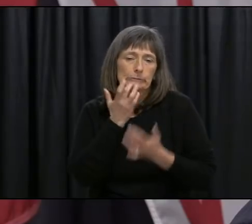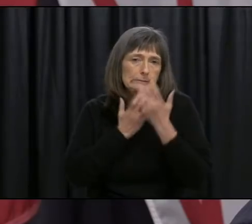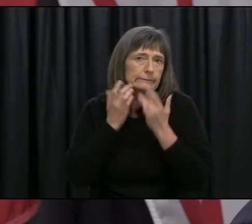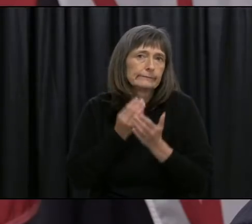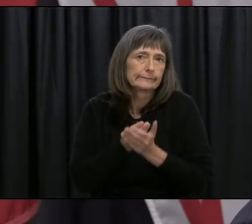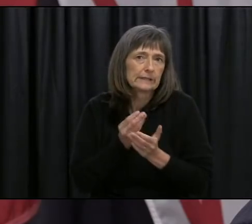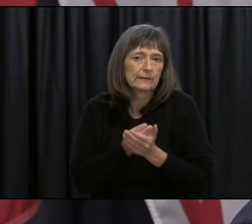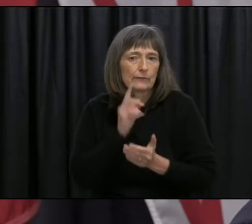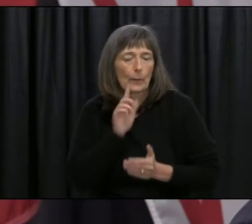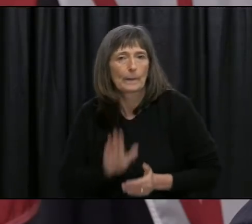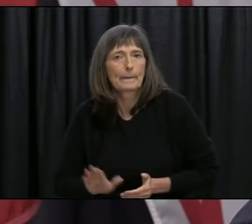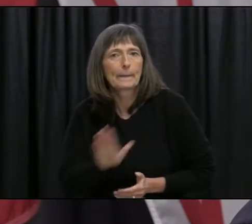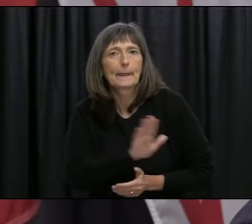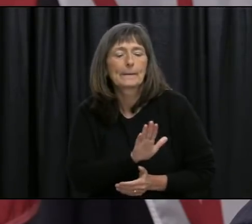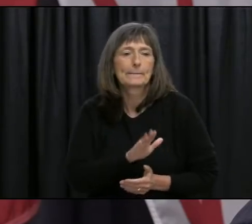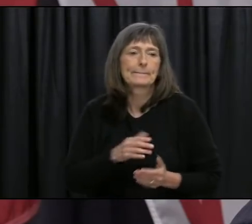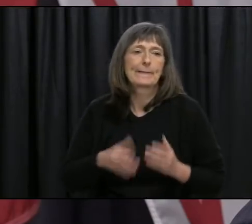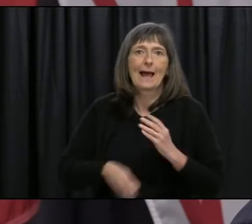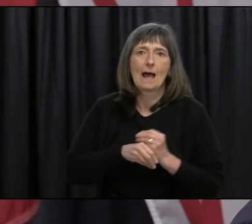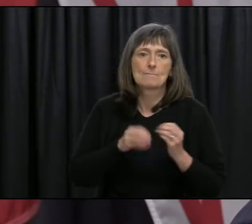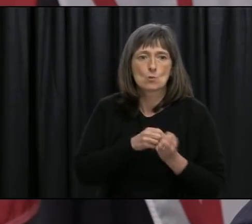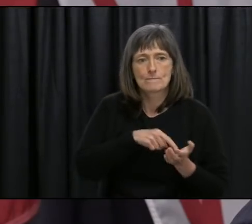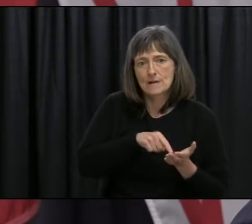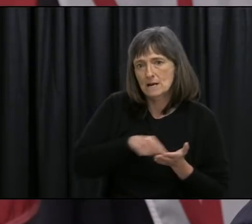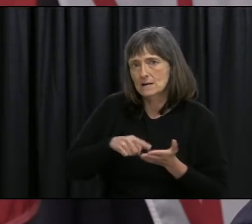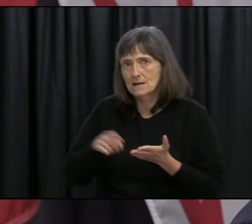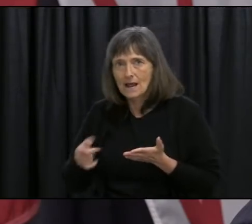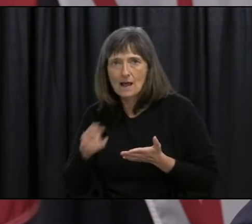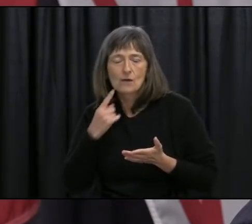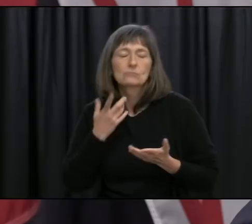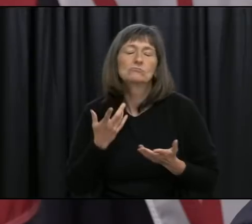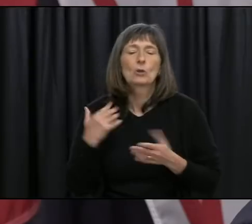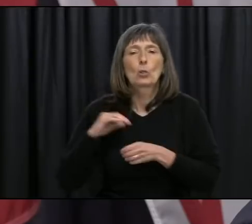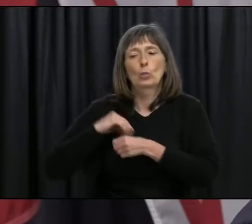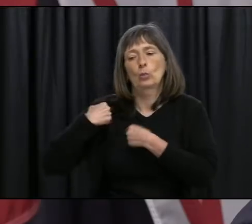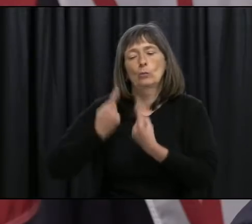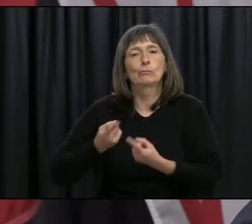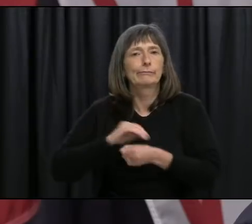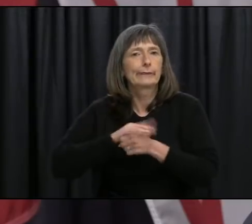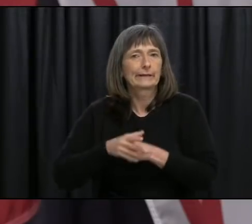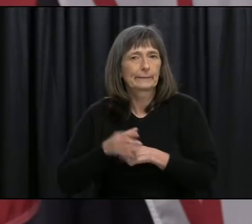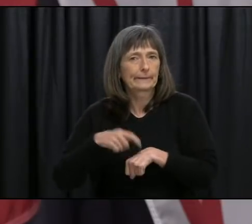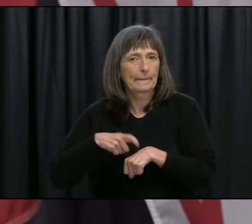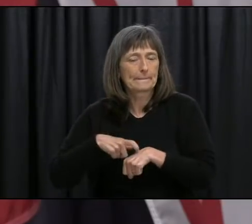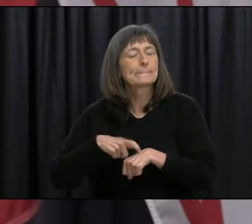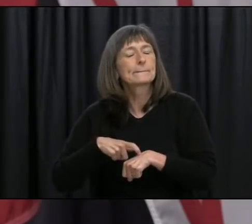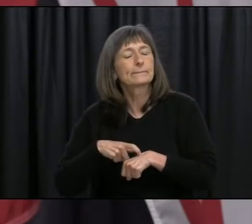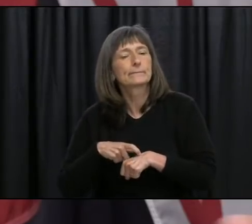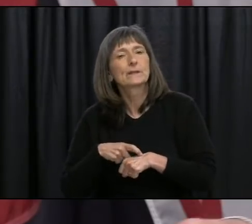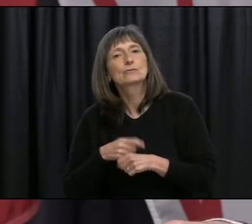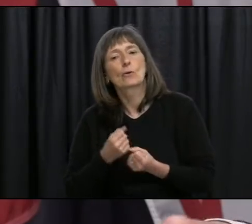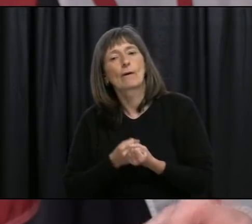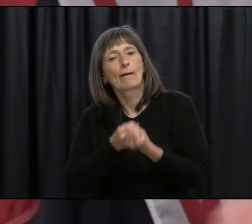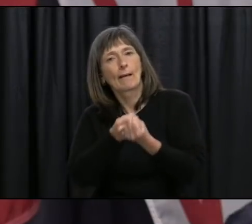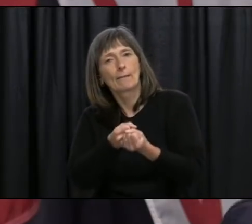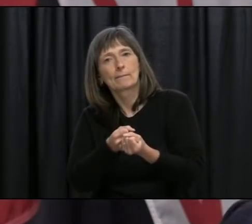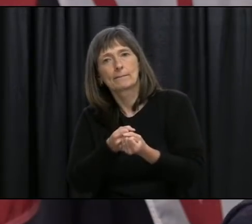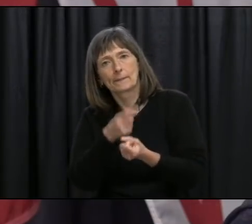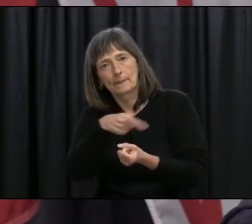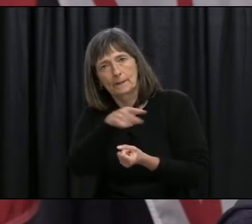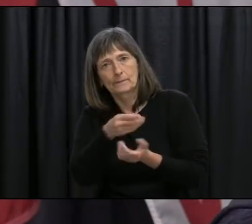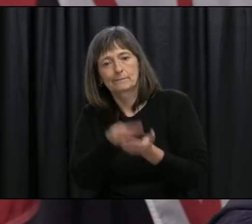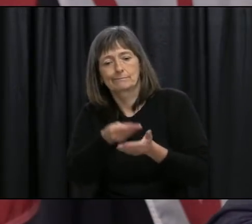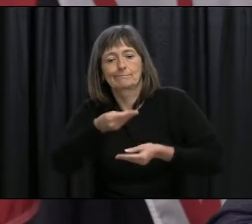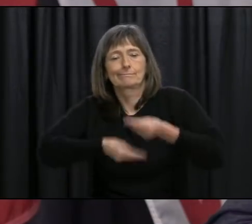costs that they've had to deal with and they've incurred during the pandemic. And it provides greater financial security at this